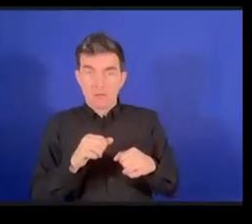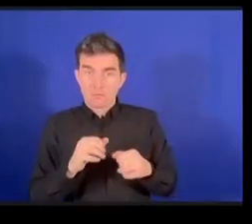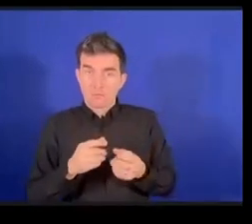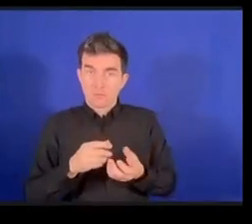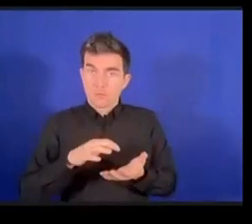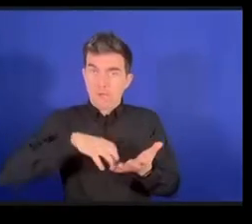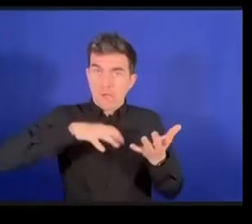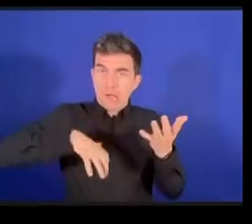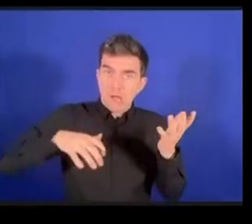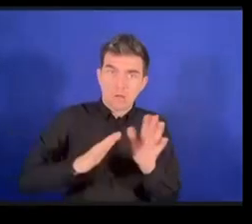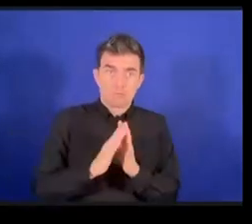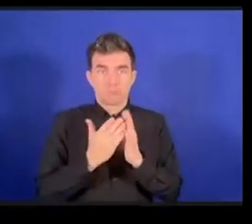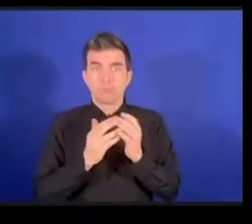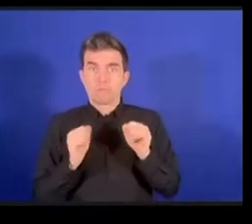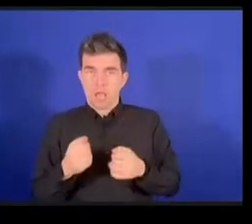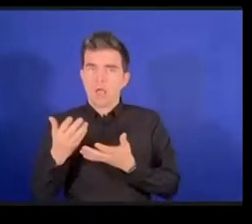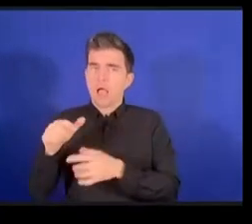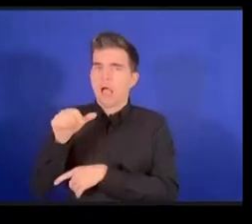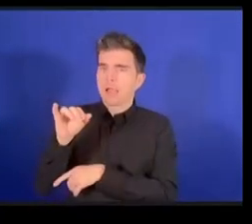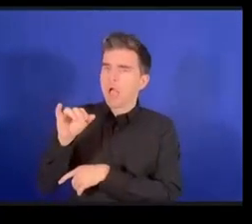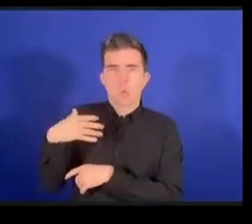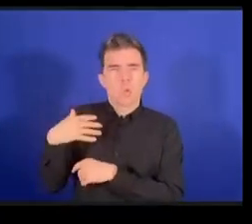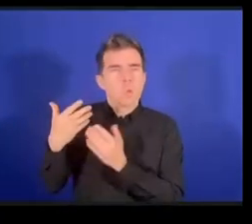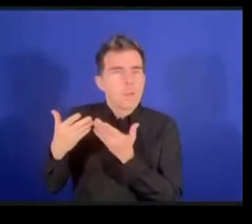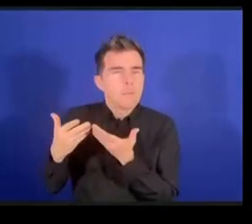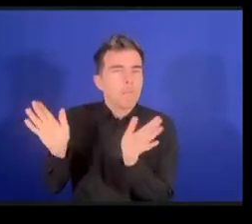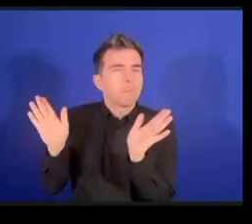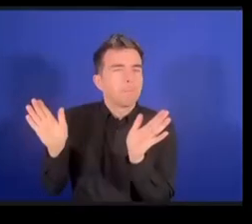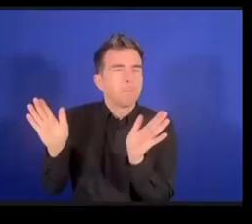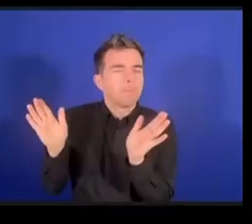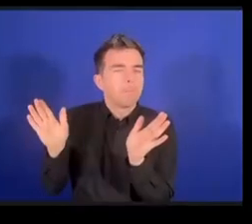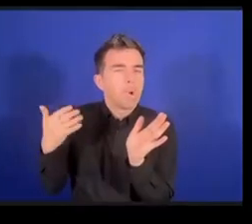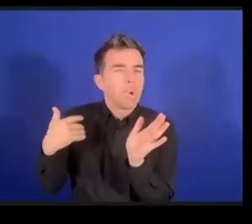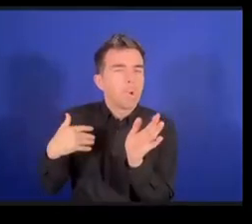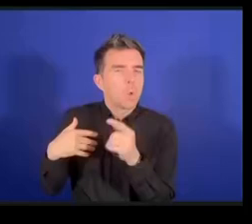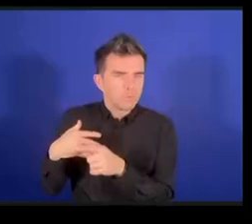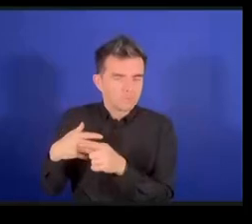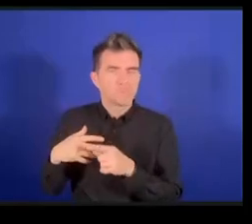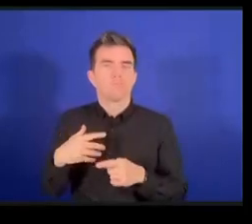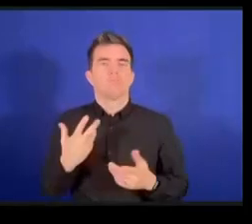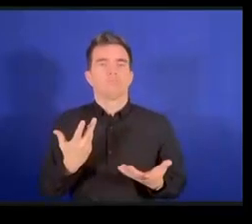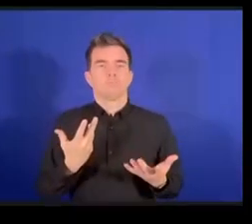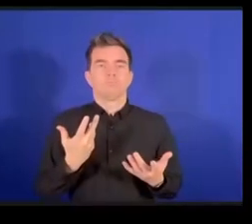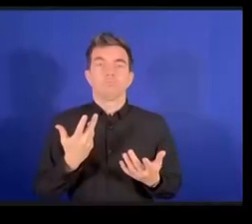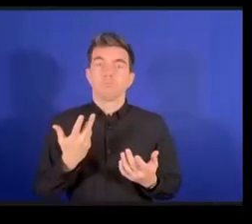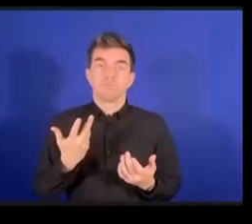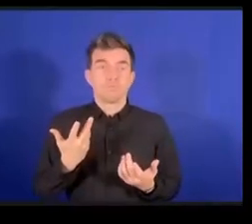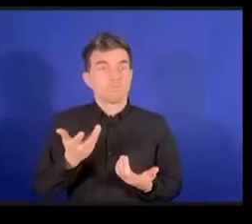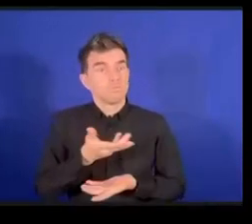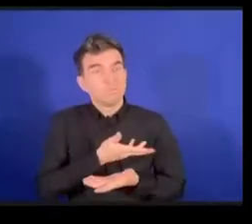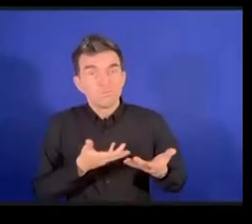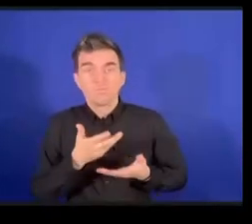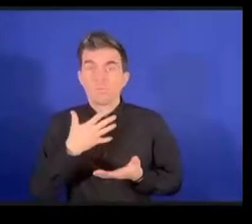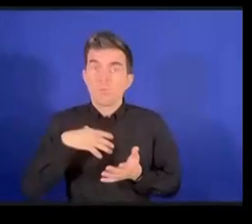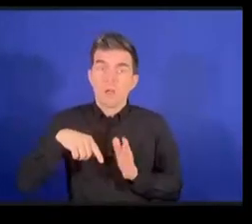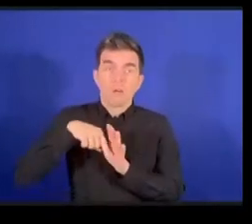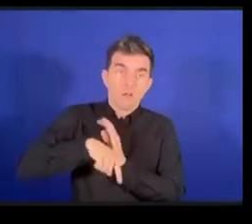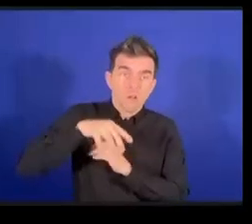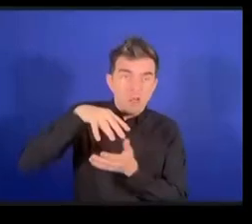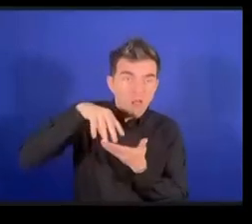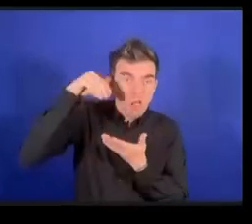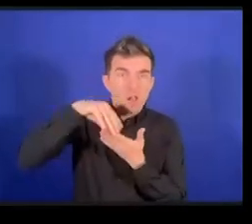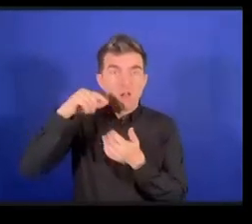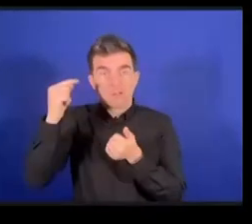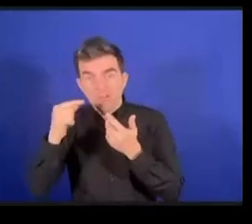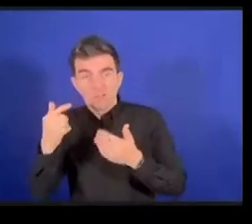the object of public attention the last decade are still a sub field within this and we need we see what we know of artificial